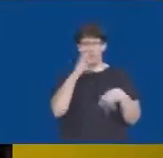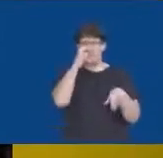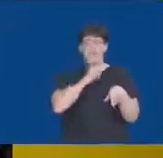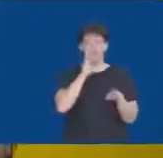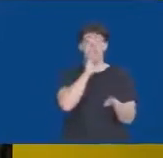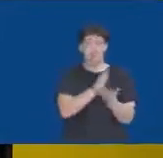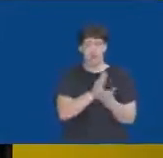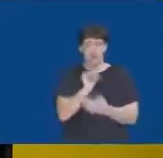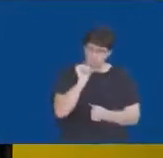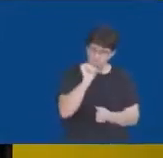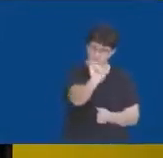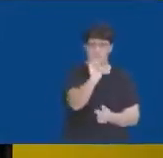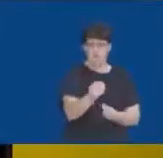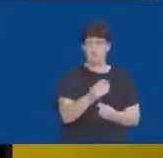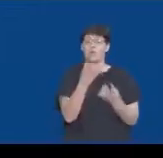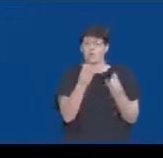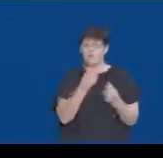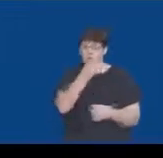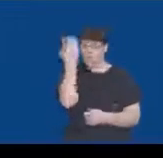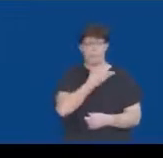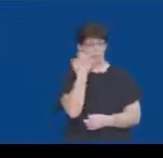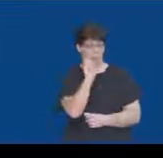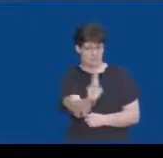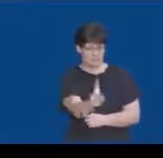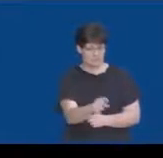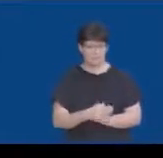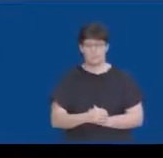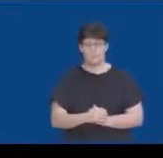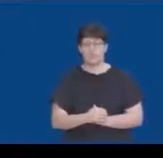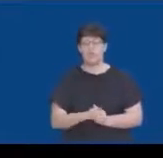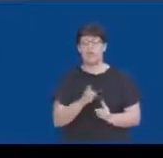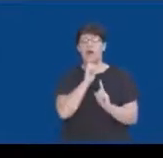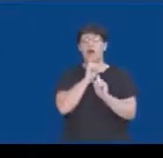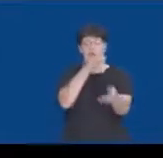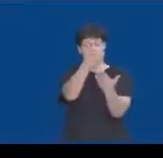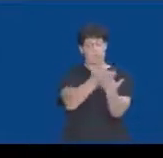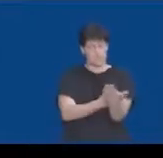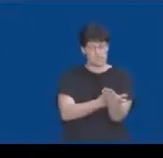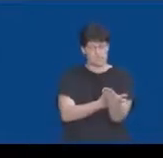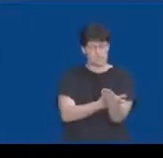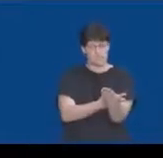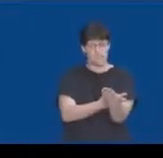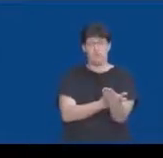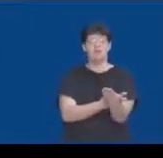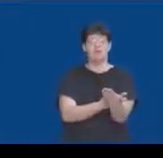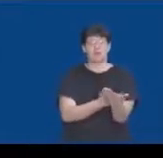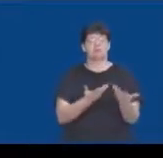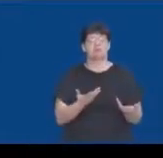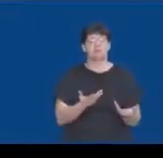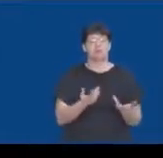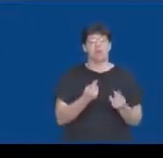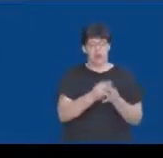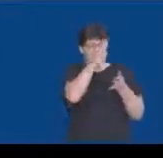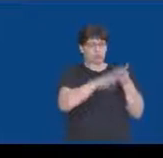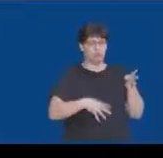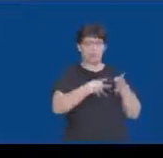guarantee it's yours. So don't forget your numbers. And your answer sheet could actually, what could it entail? It could be a